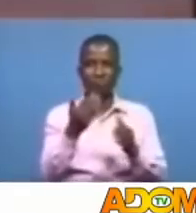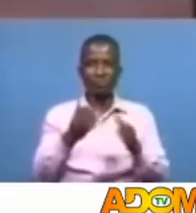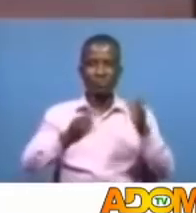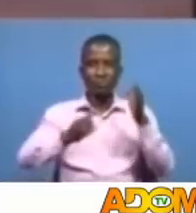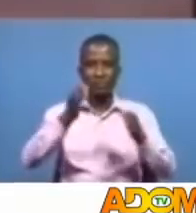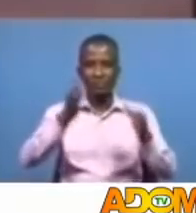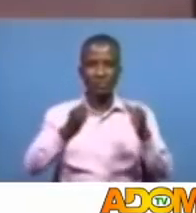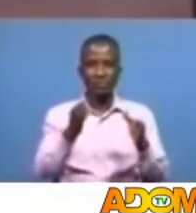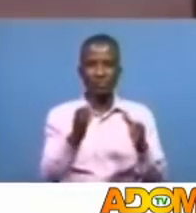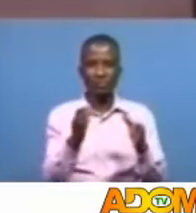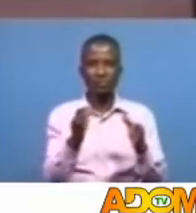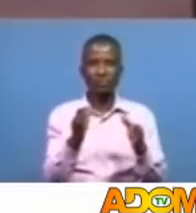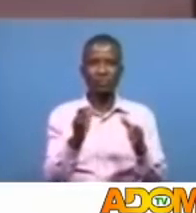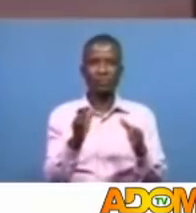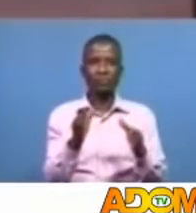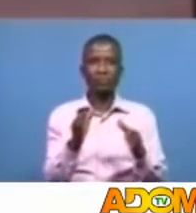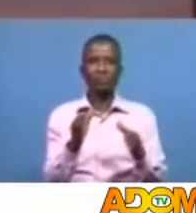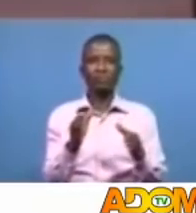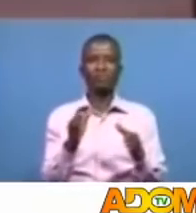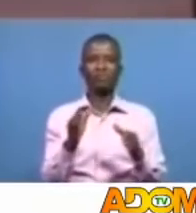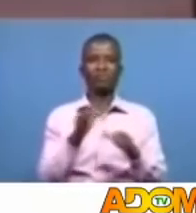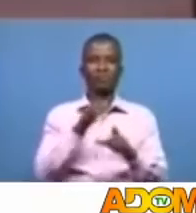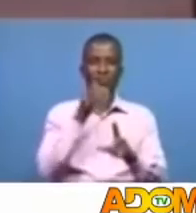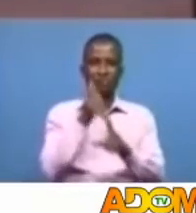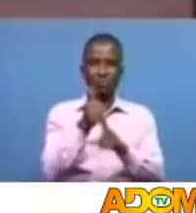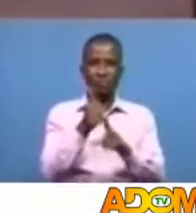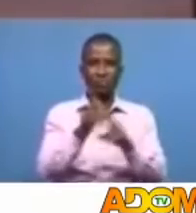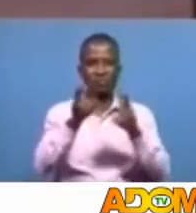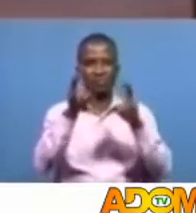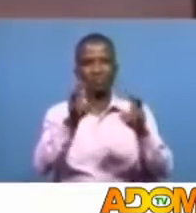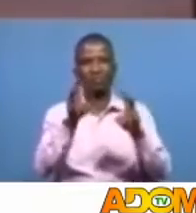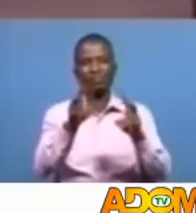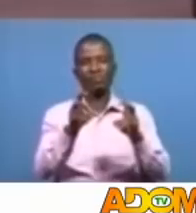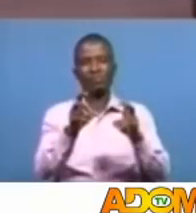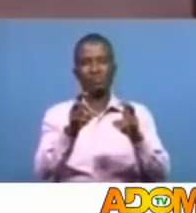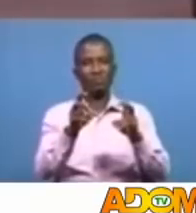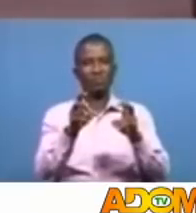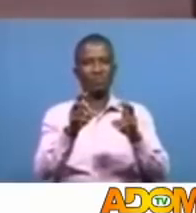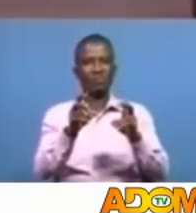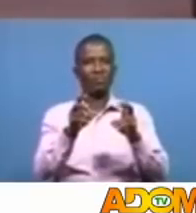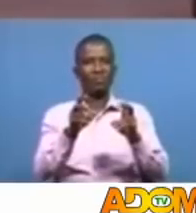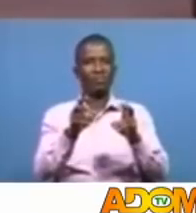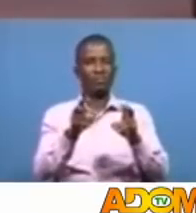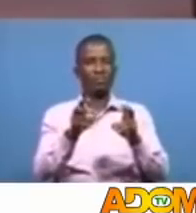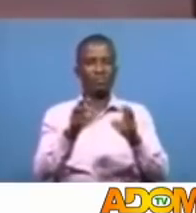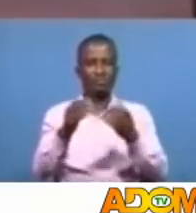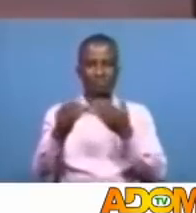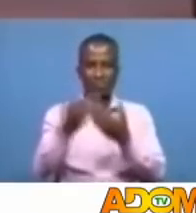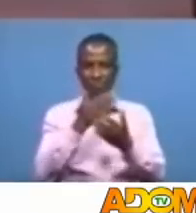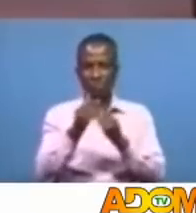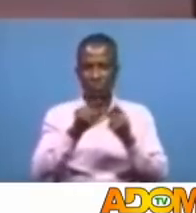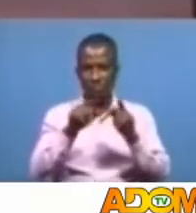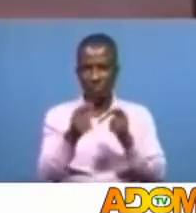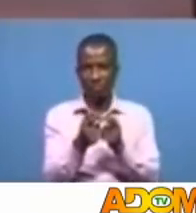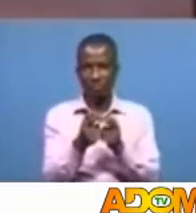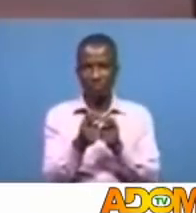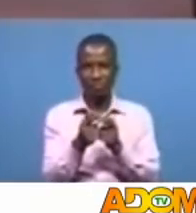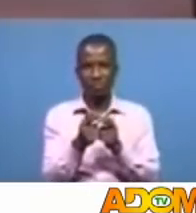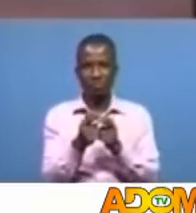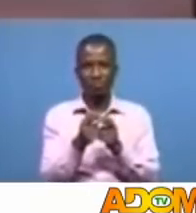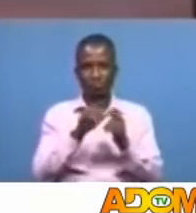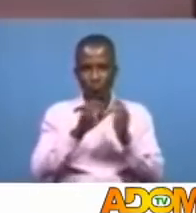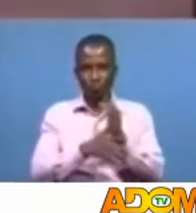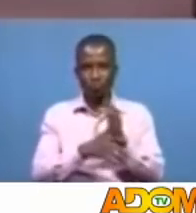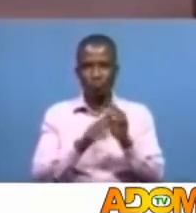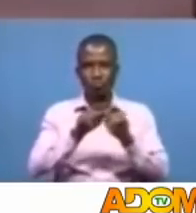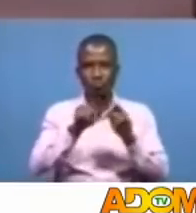court, either on its own motion or on the application of any party, may summon